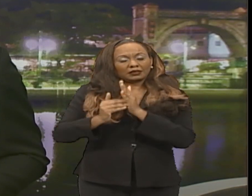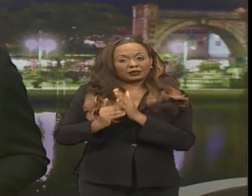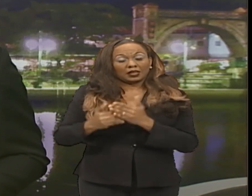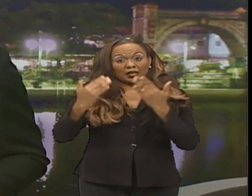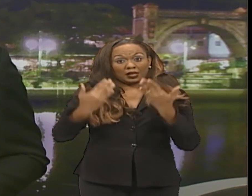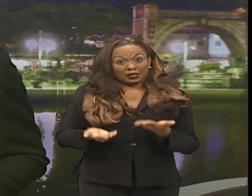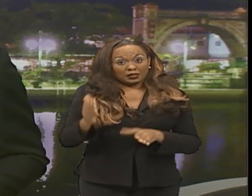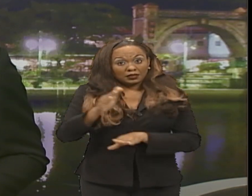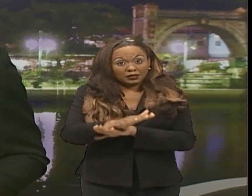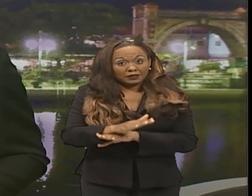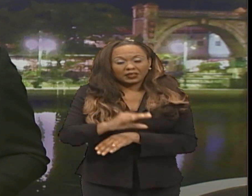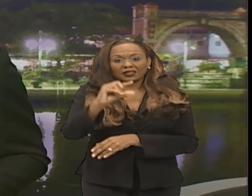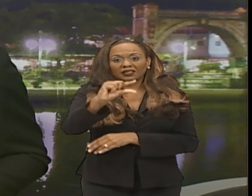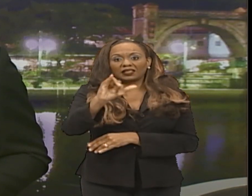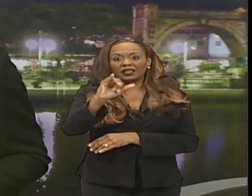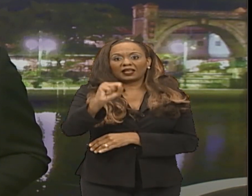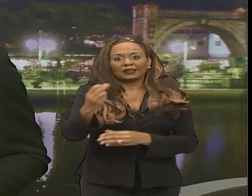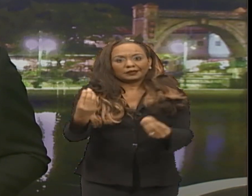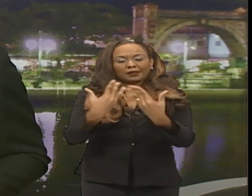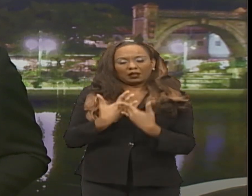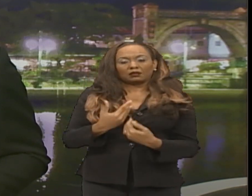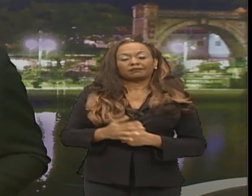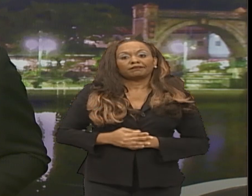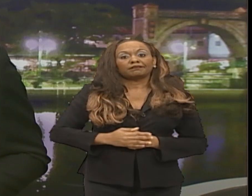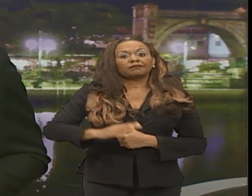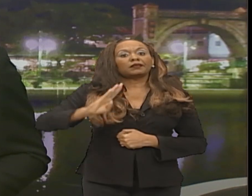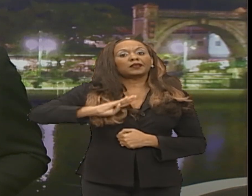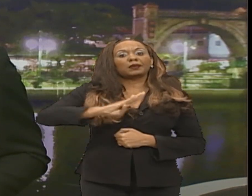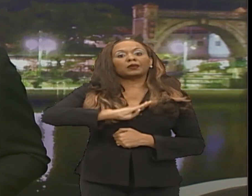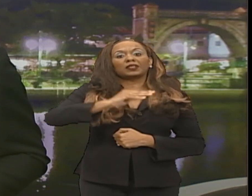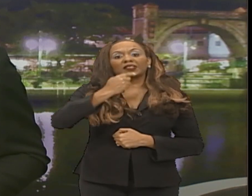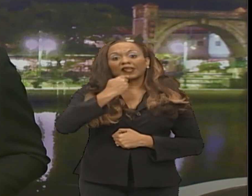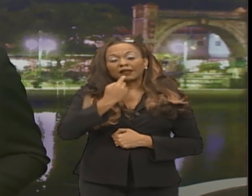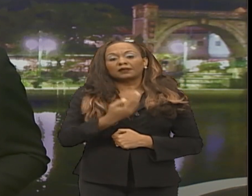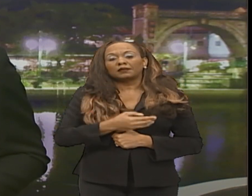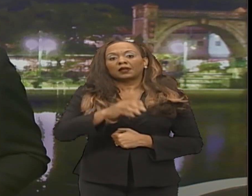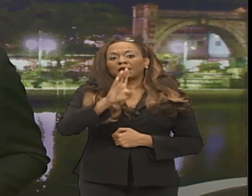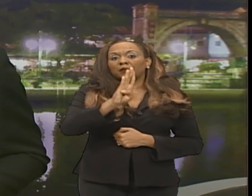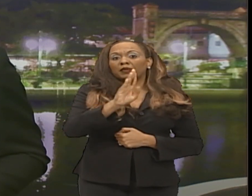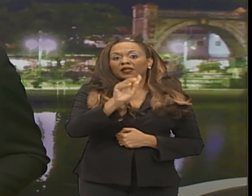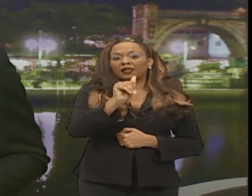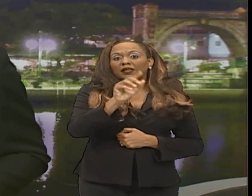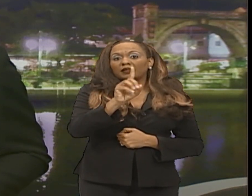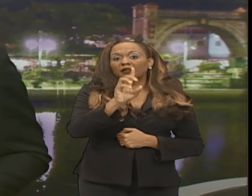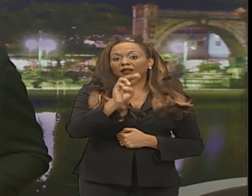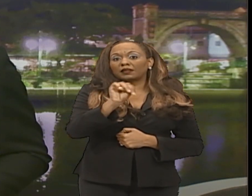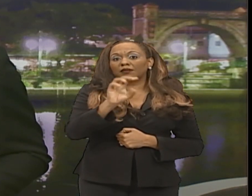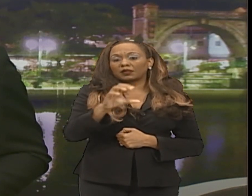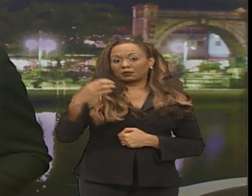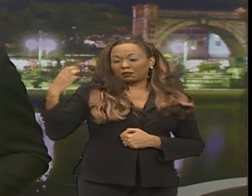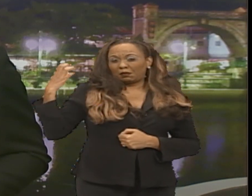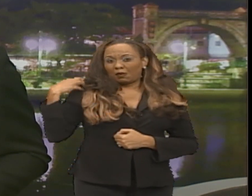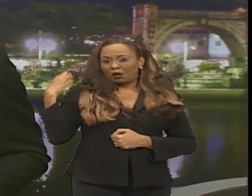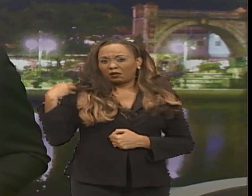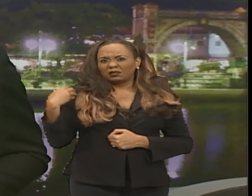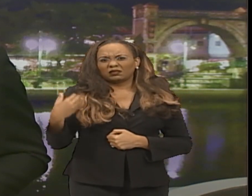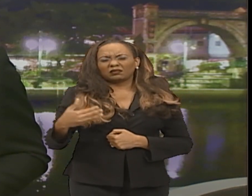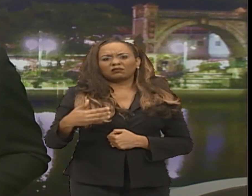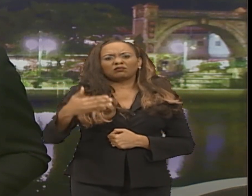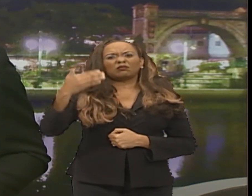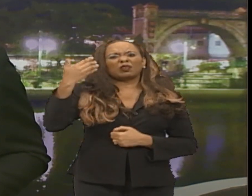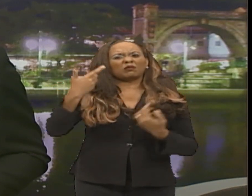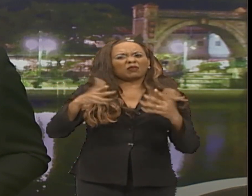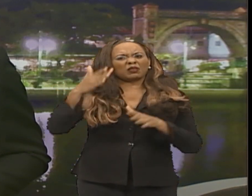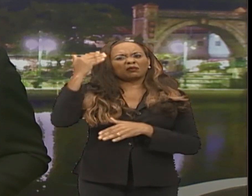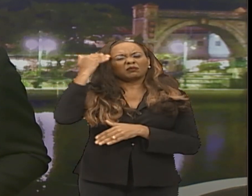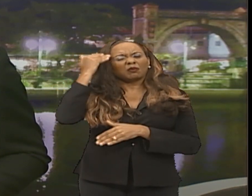the Government Information Service, the board states that the BADMC's CEO, Sean Tudor, was made aware of plans to